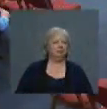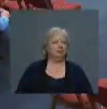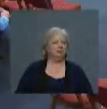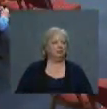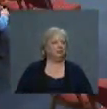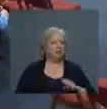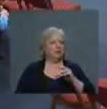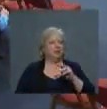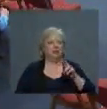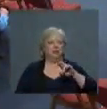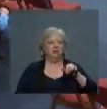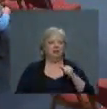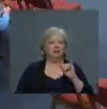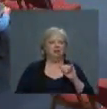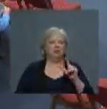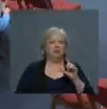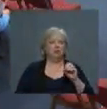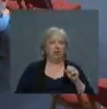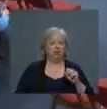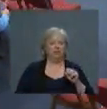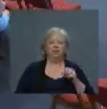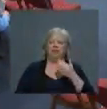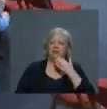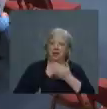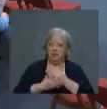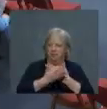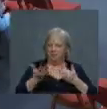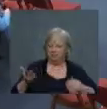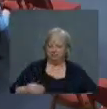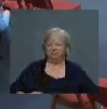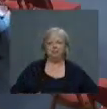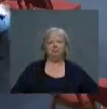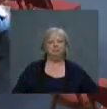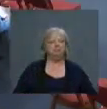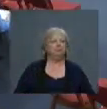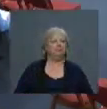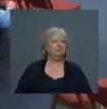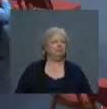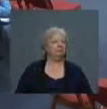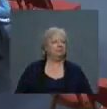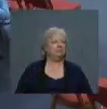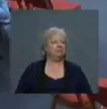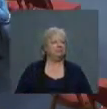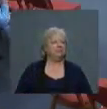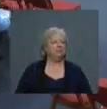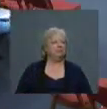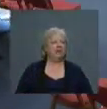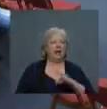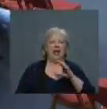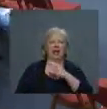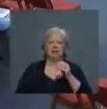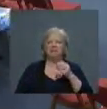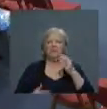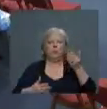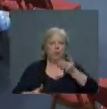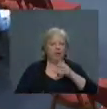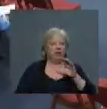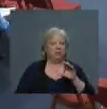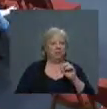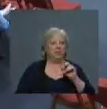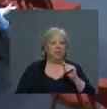Mr. Giles, welcome. Thank you, Mayor Stodola, Vice Mayor Webb, and all the board members, and Kathy Peck, new board member. Welcome